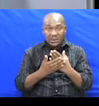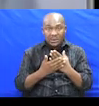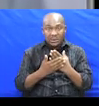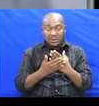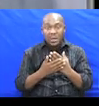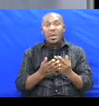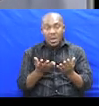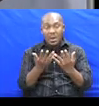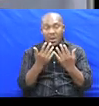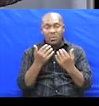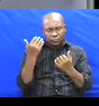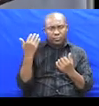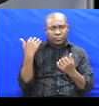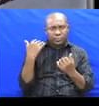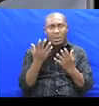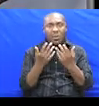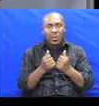were expected